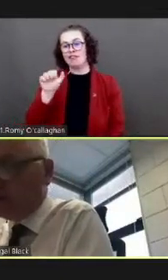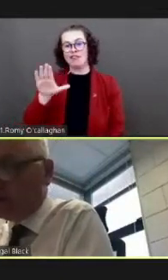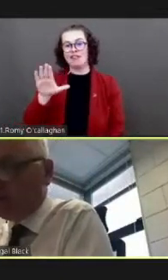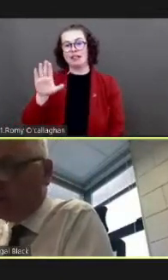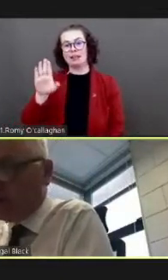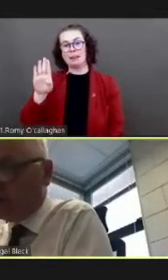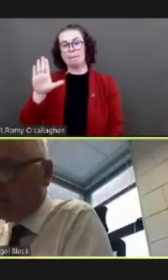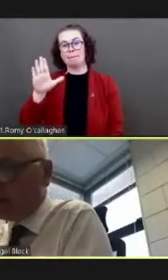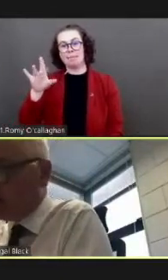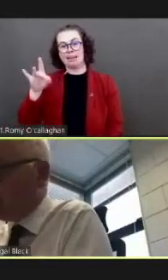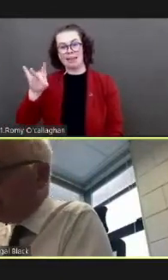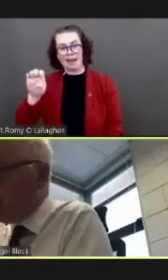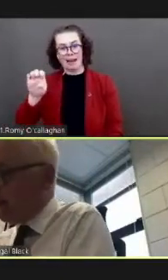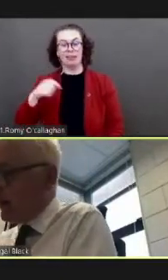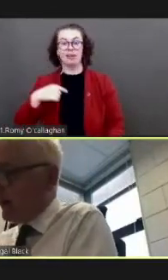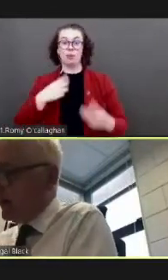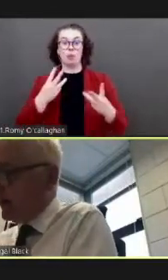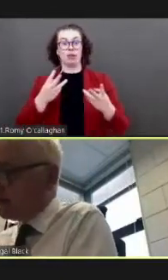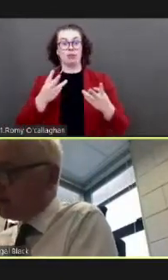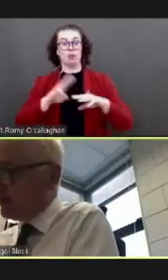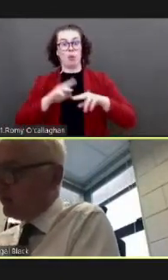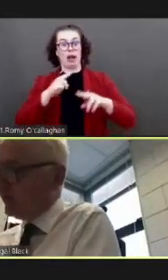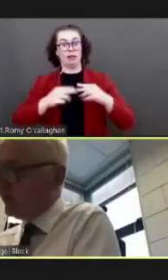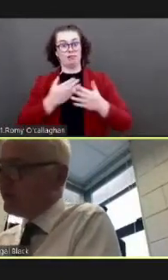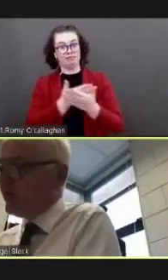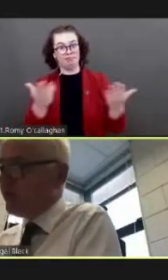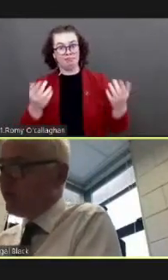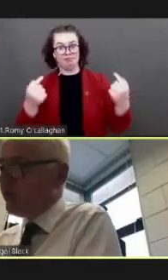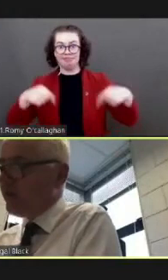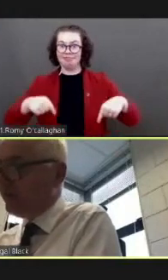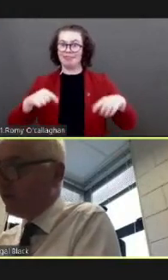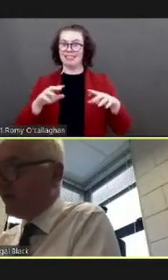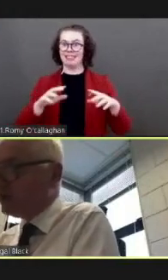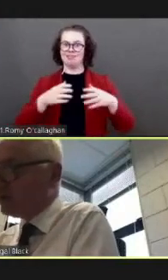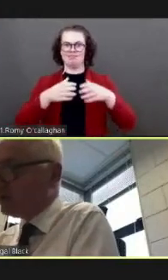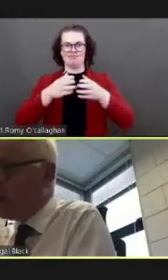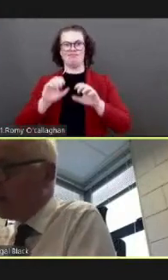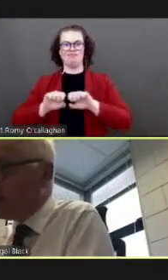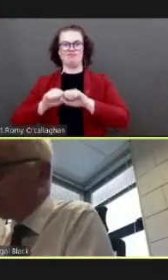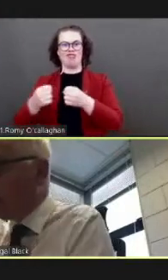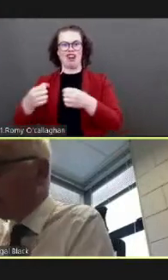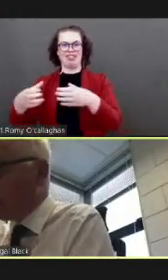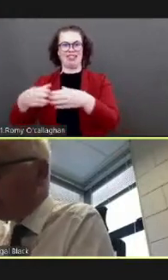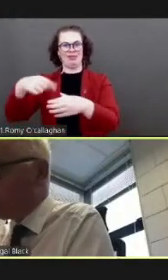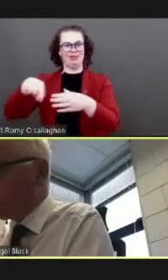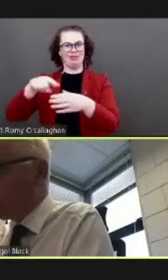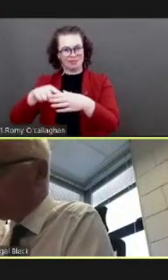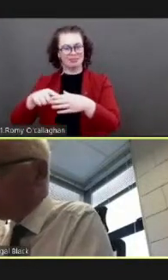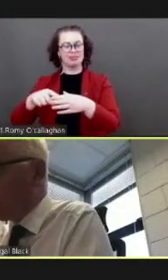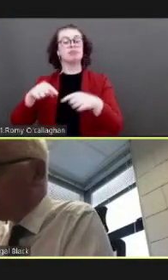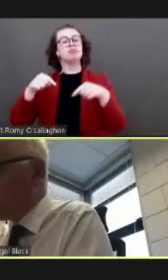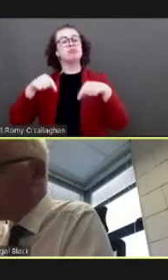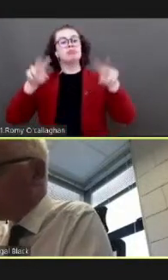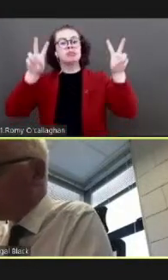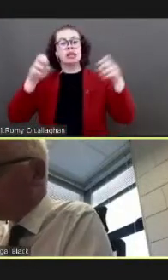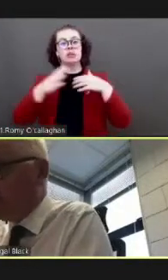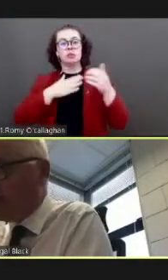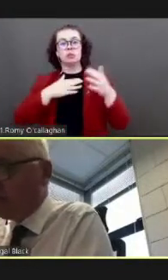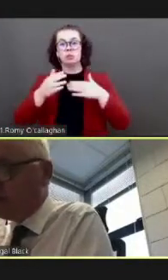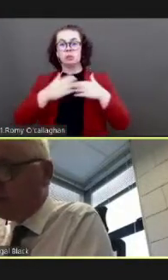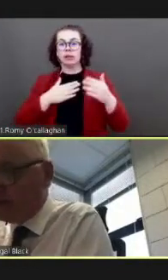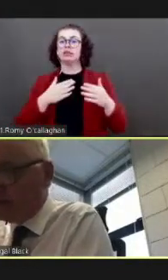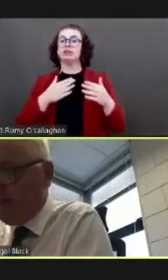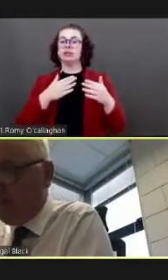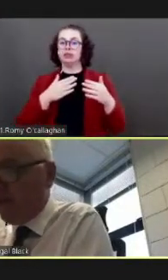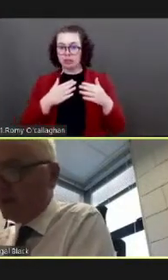welcome you to this breakout session, the title of which is Probation and Reintegration into the Community After